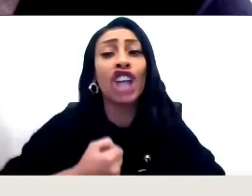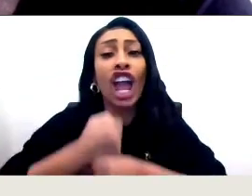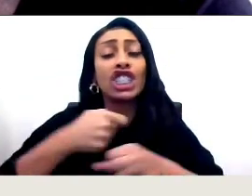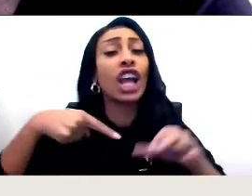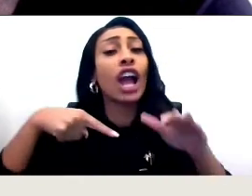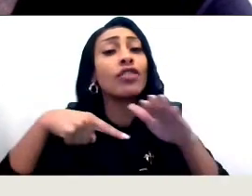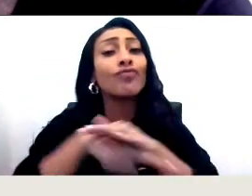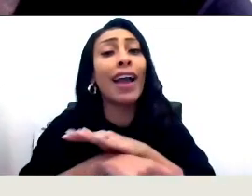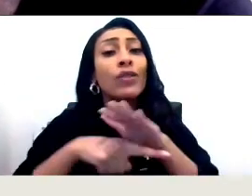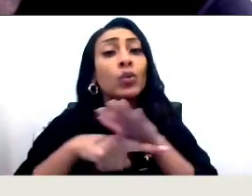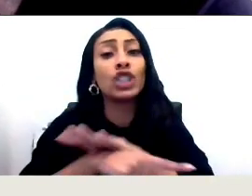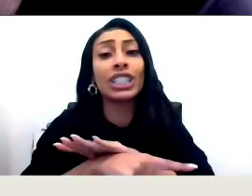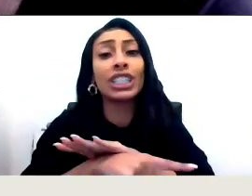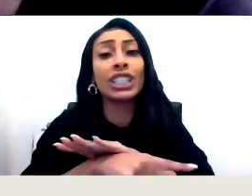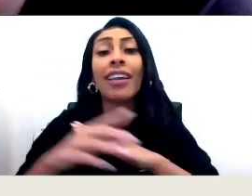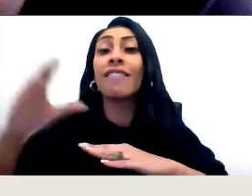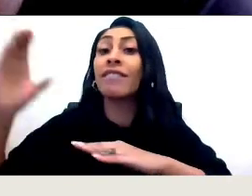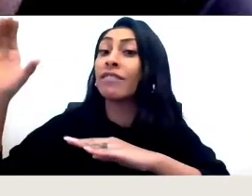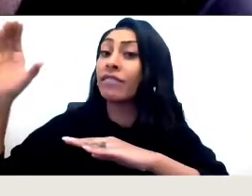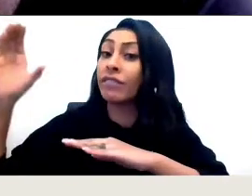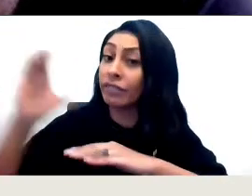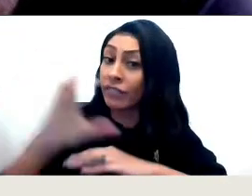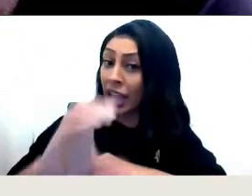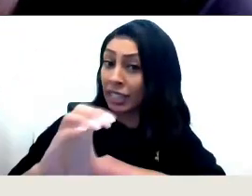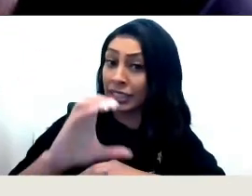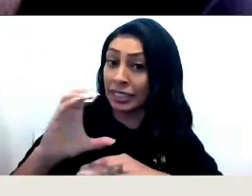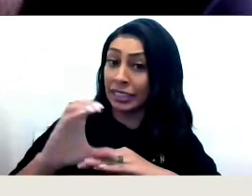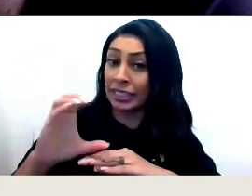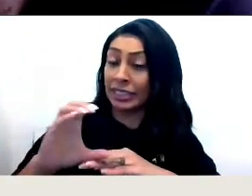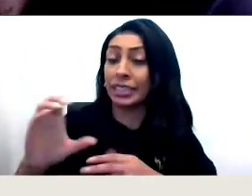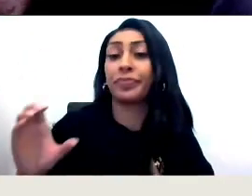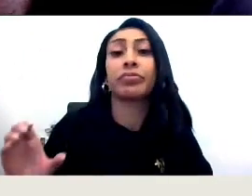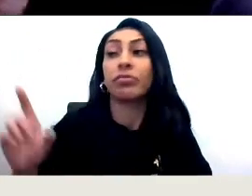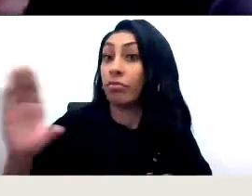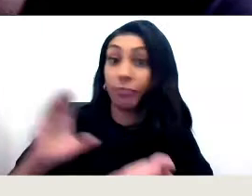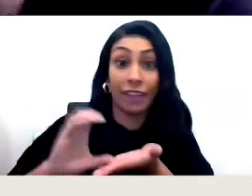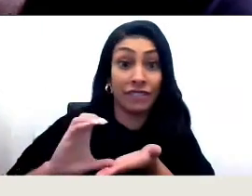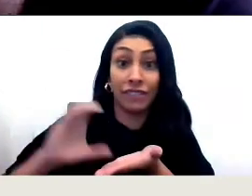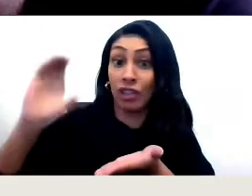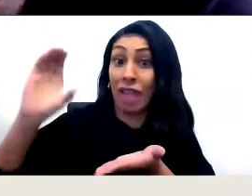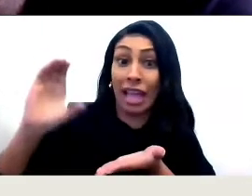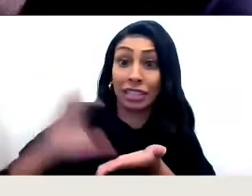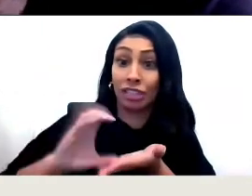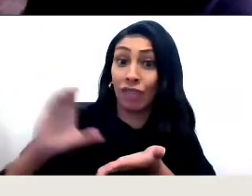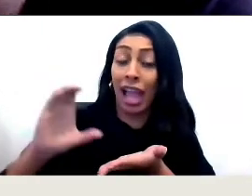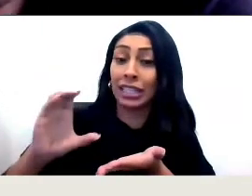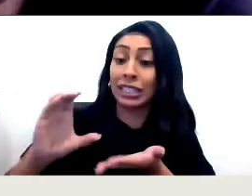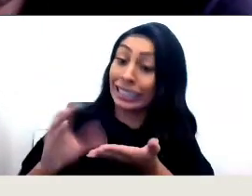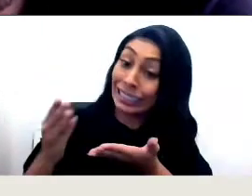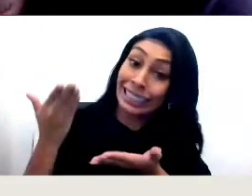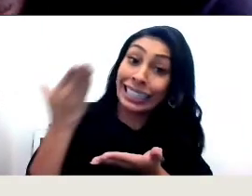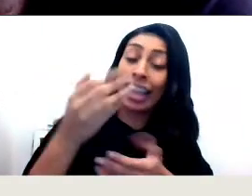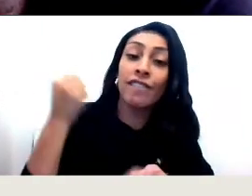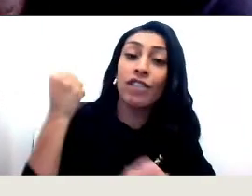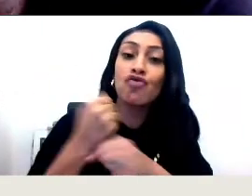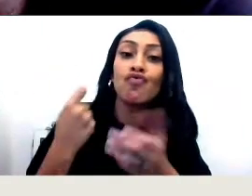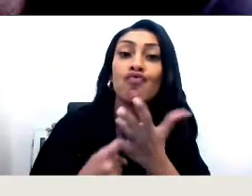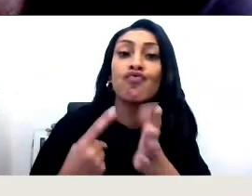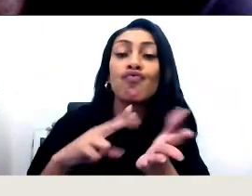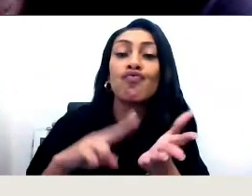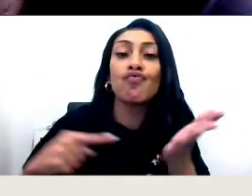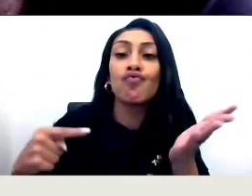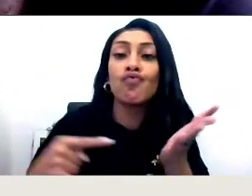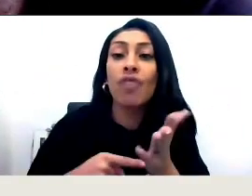Fund, and they raise money to give out grants to like